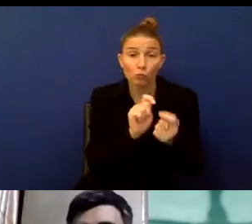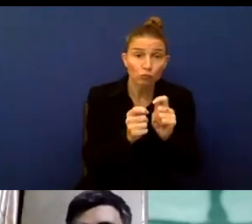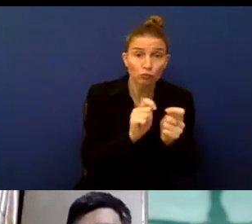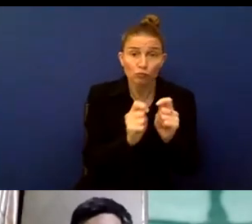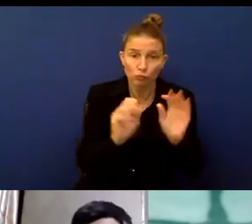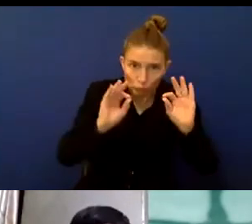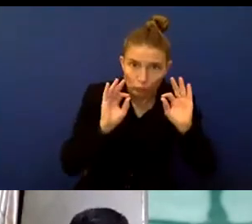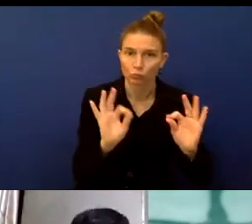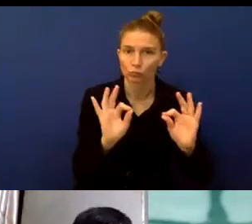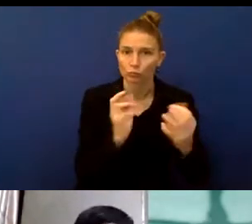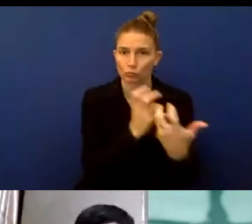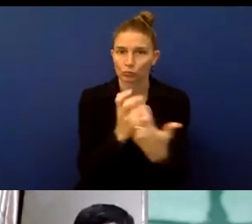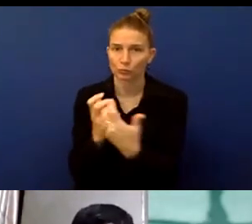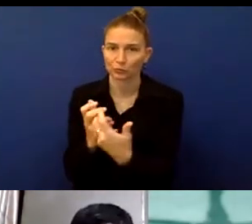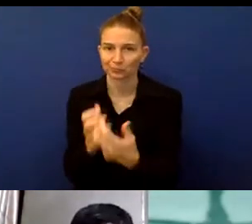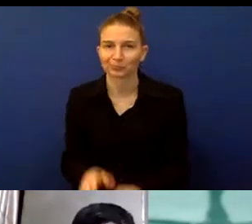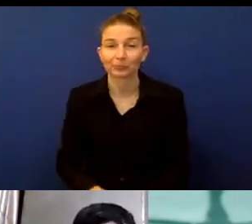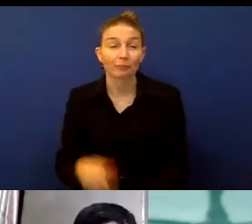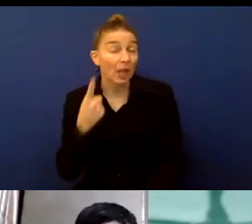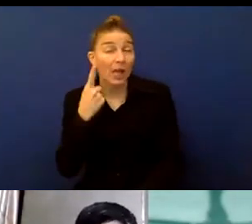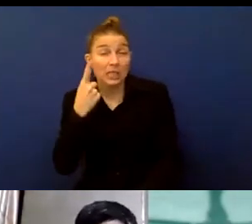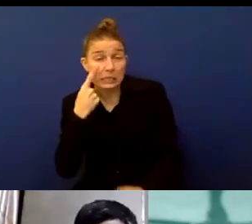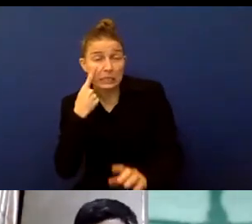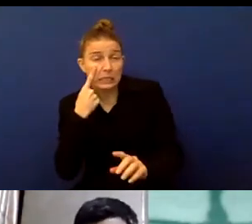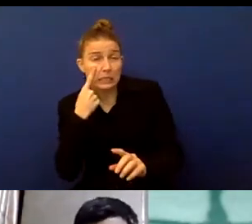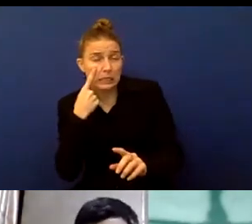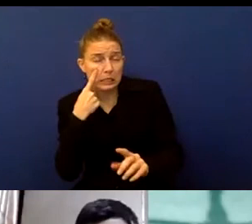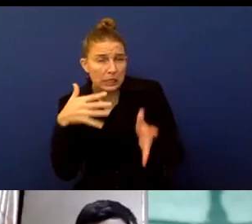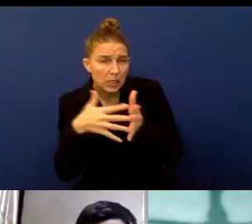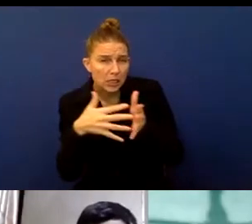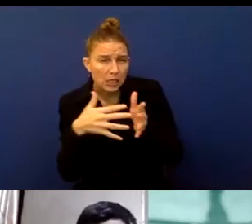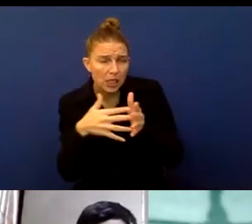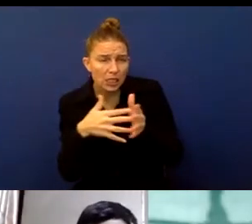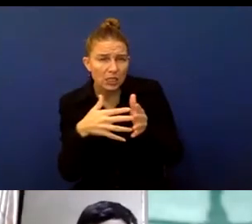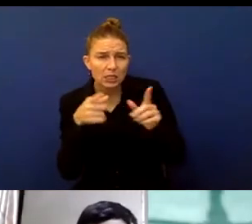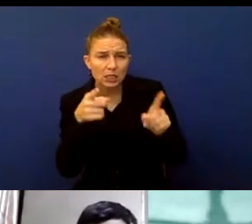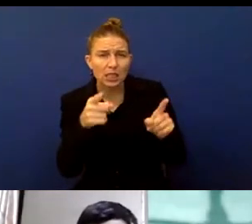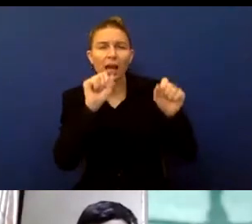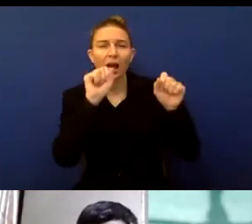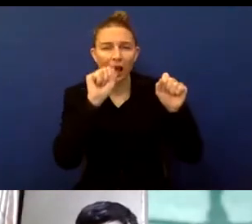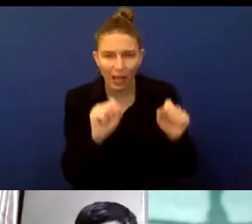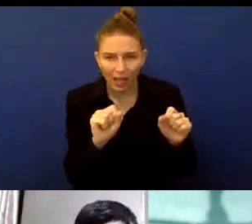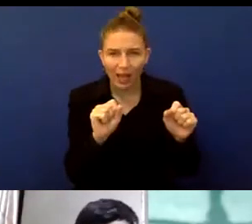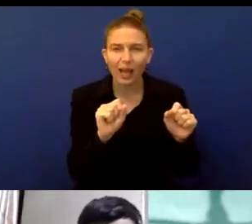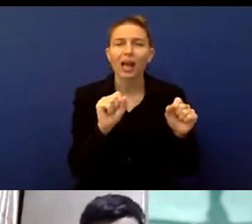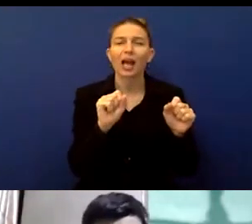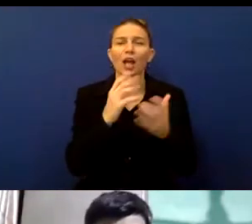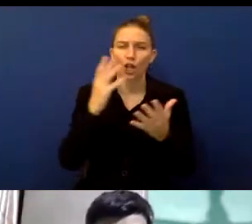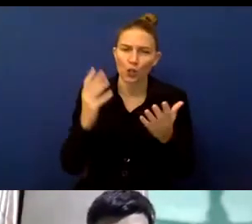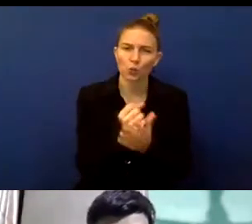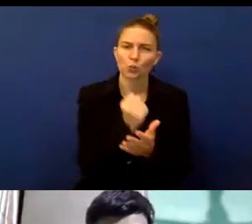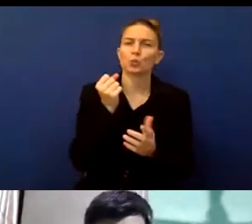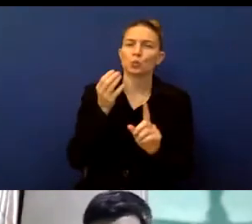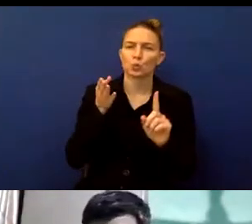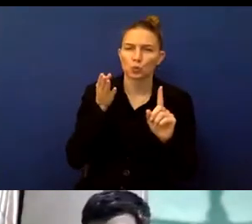Once we've finalized our testing, we're planning to use the iData tool to launch the COVID survey